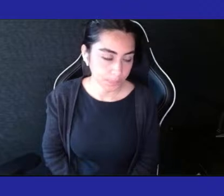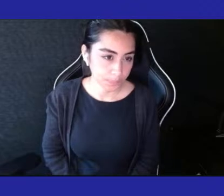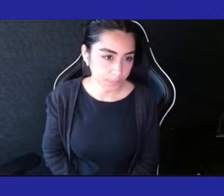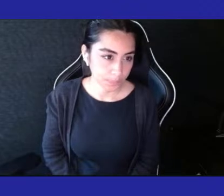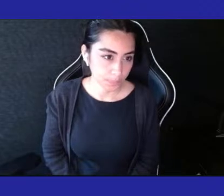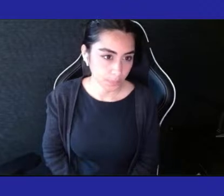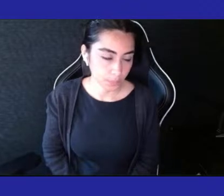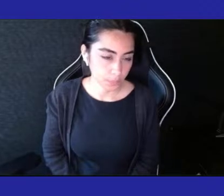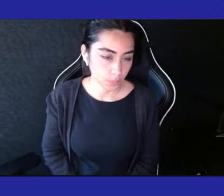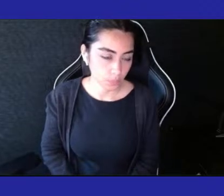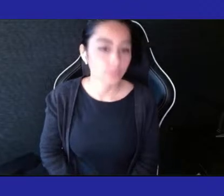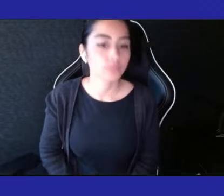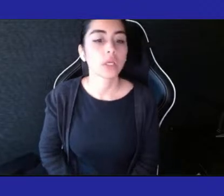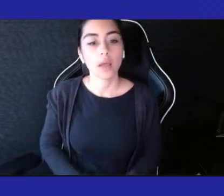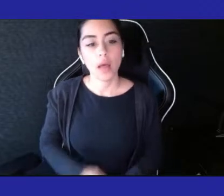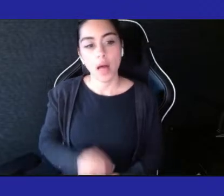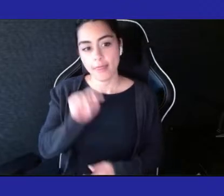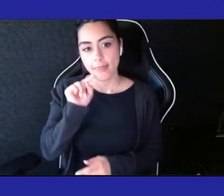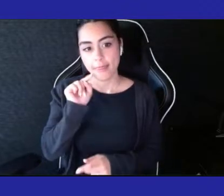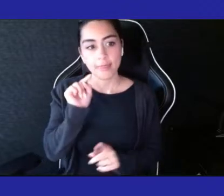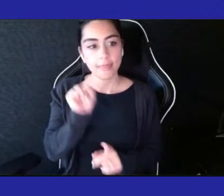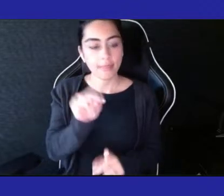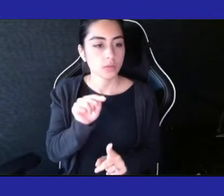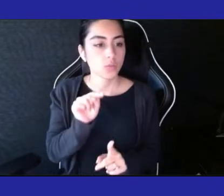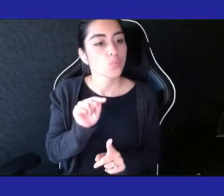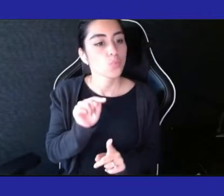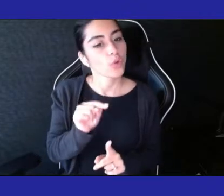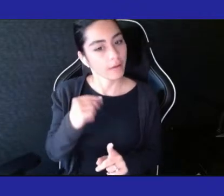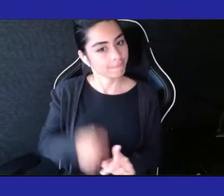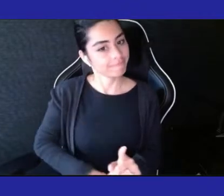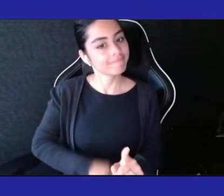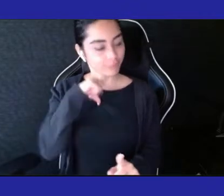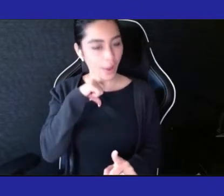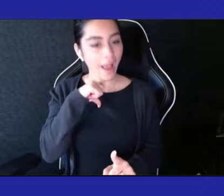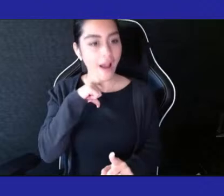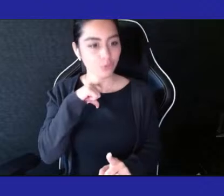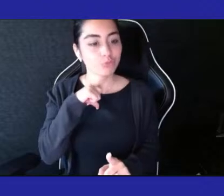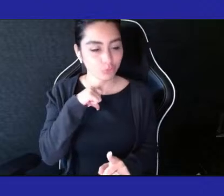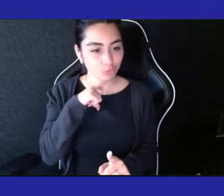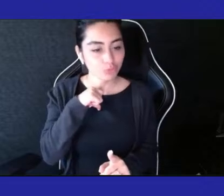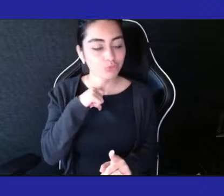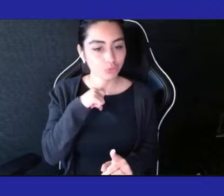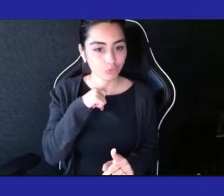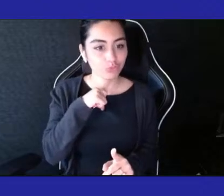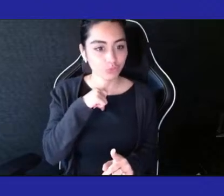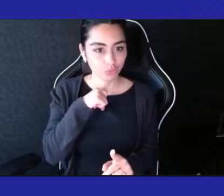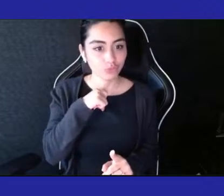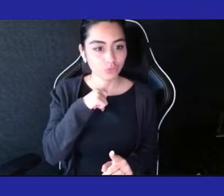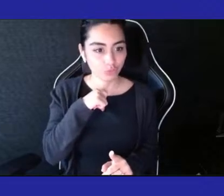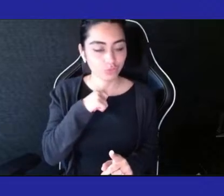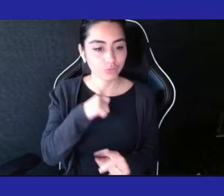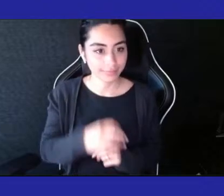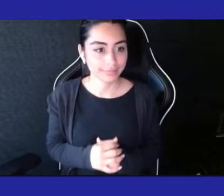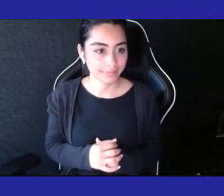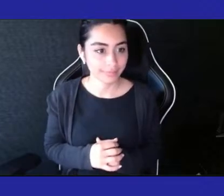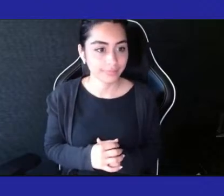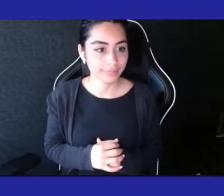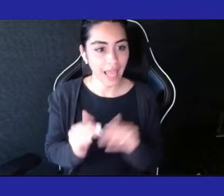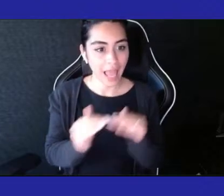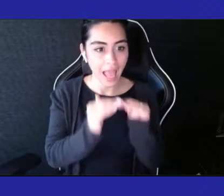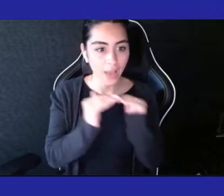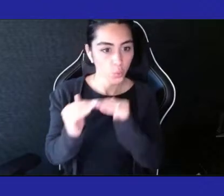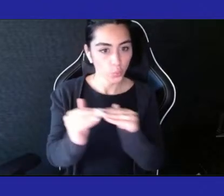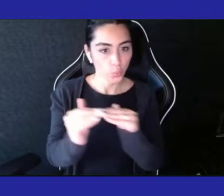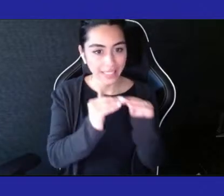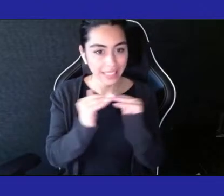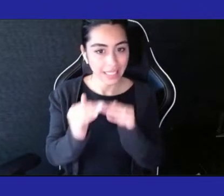And in this one, really proud of this. Hillary, who's seated next to me, deserves a lot of credit for this